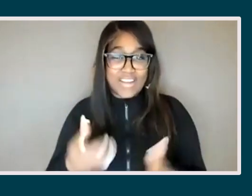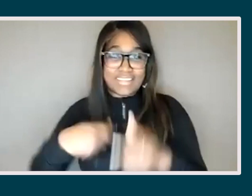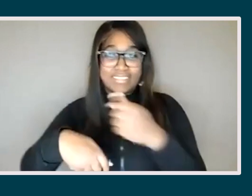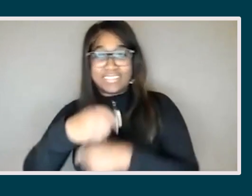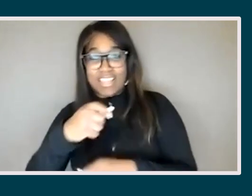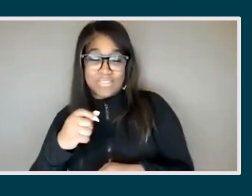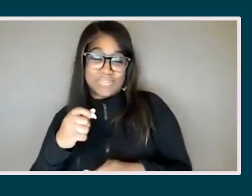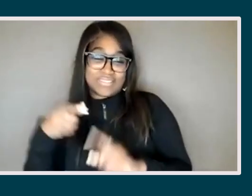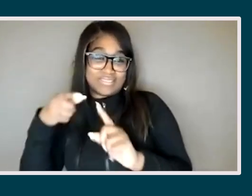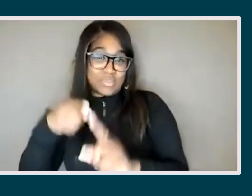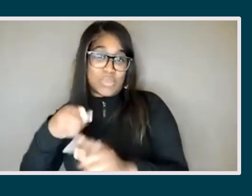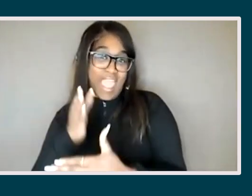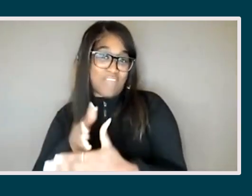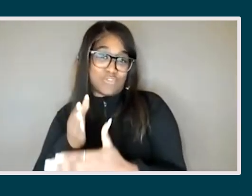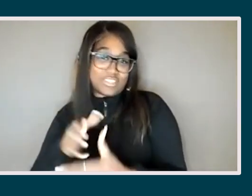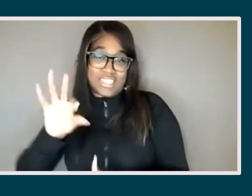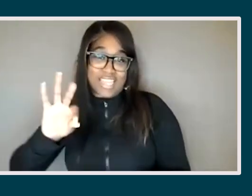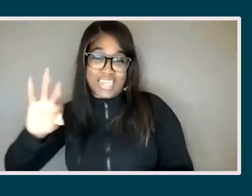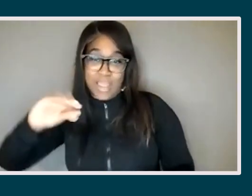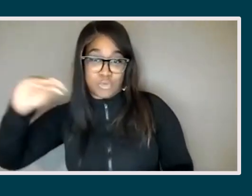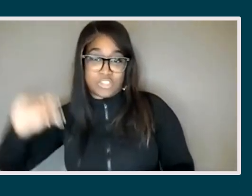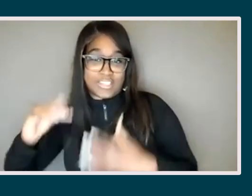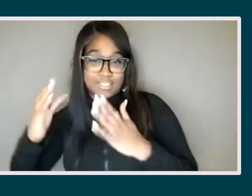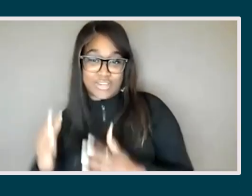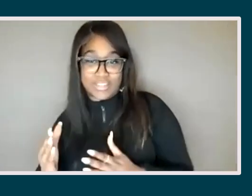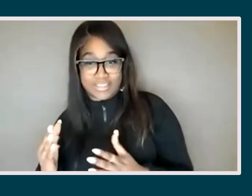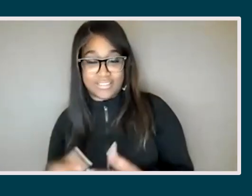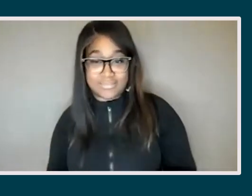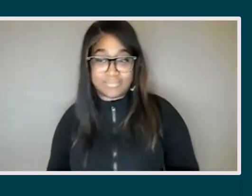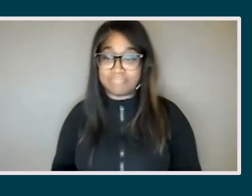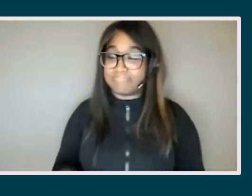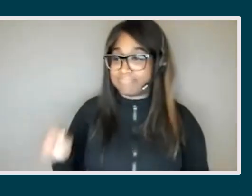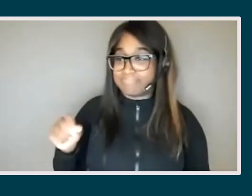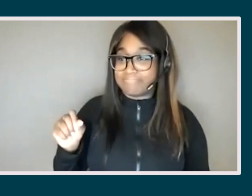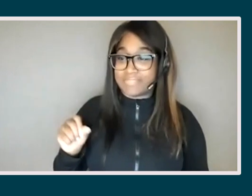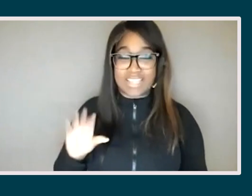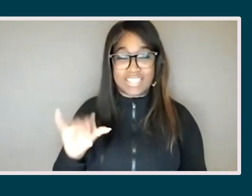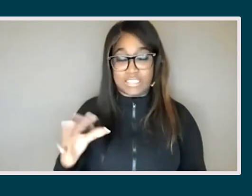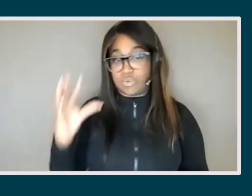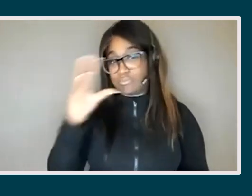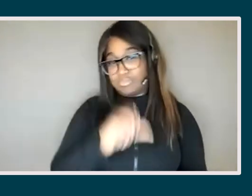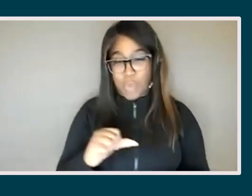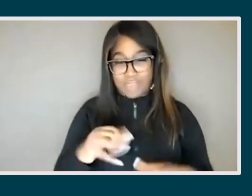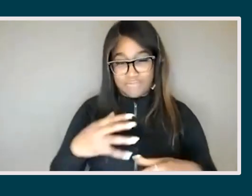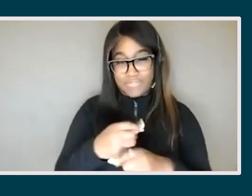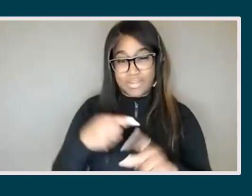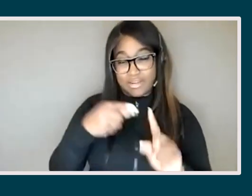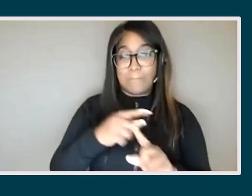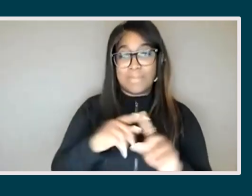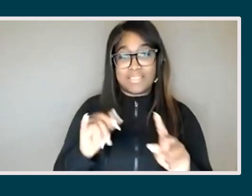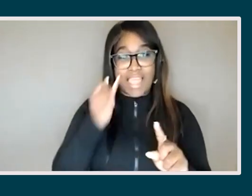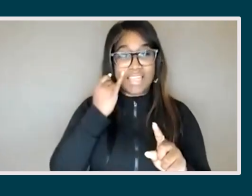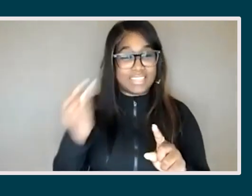basically your average 99%er. There's a rough paraphrase, but the idea really stuck with me. I'll find